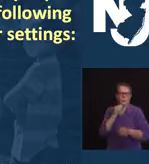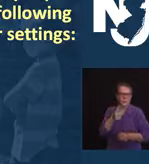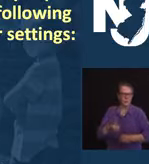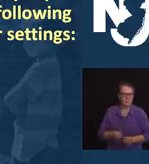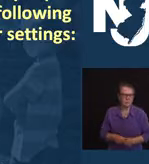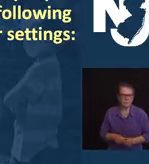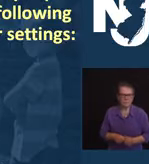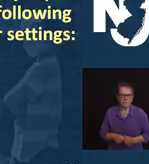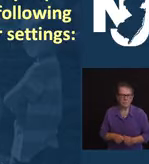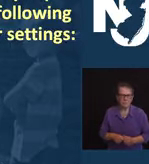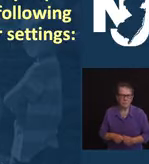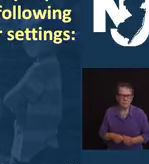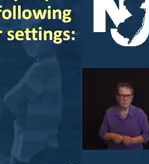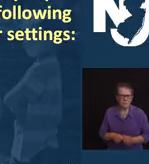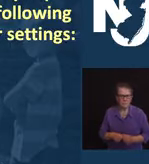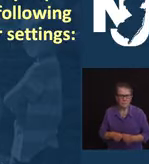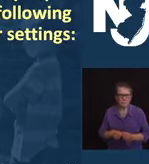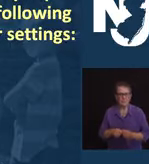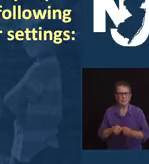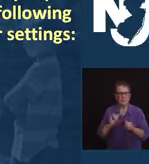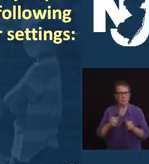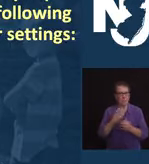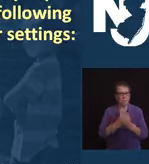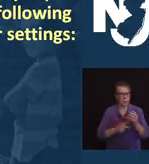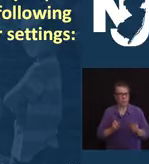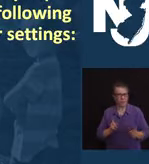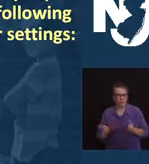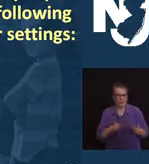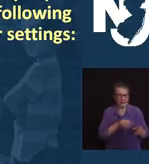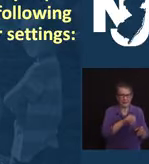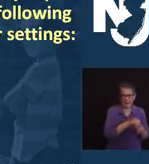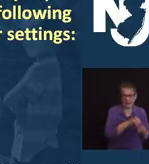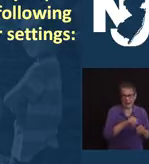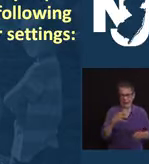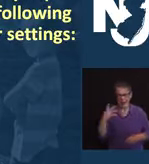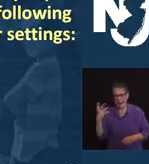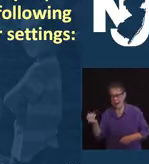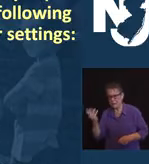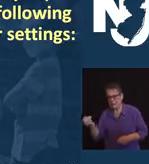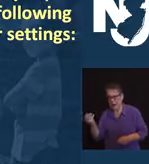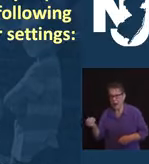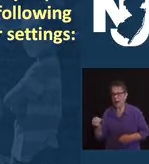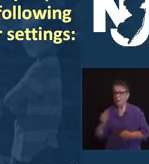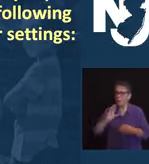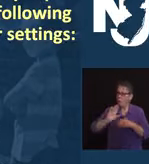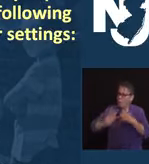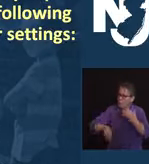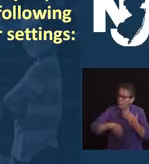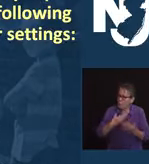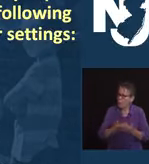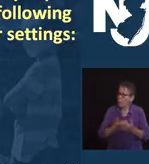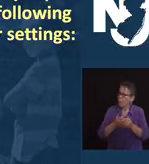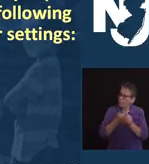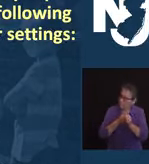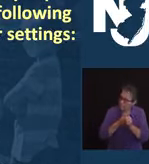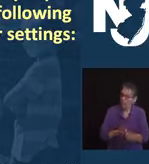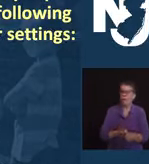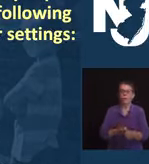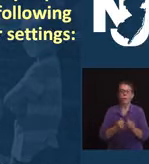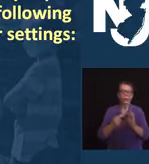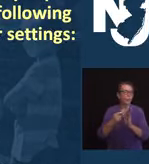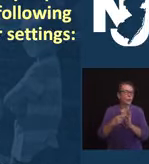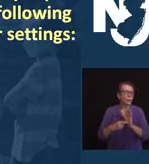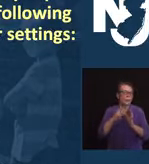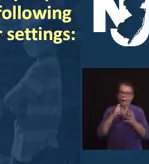both cases, to remind everybody, all public health protocols must be observed by all participants and